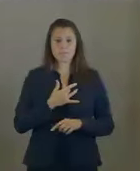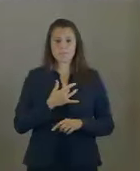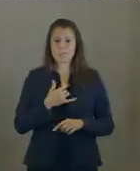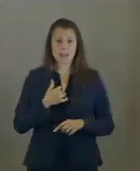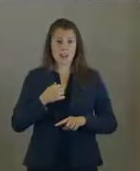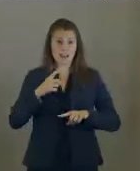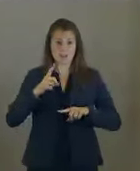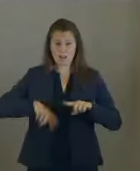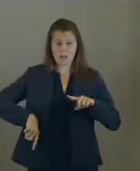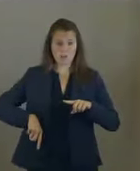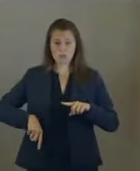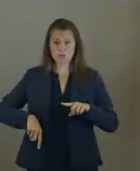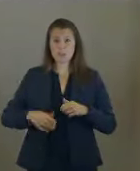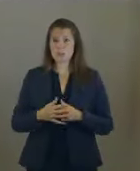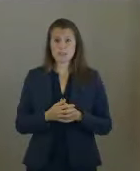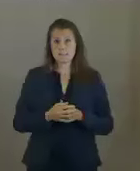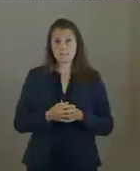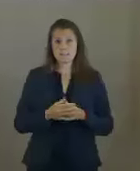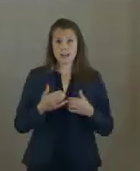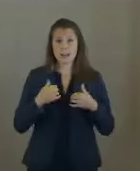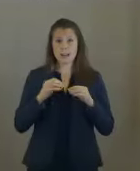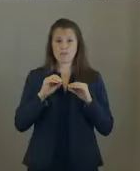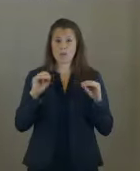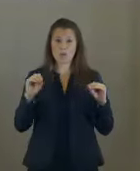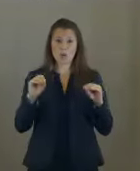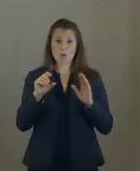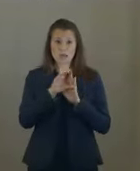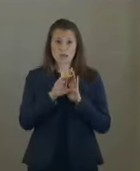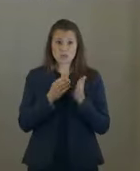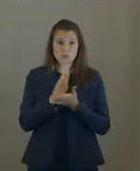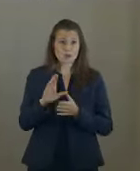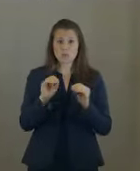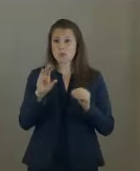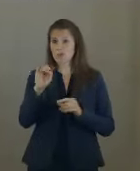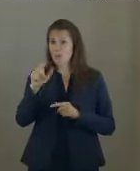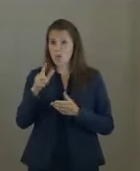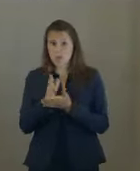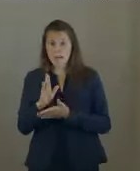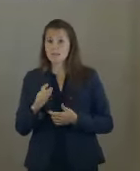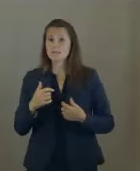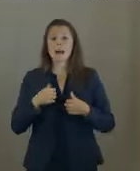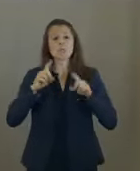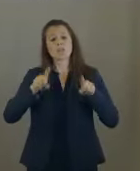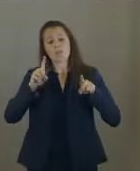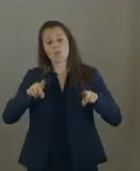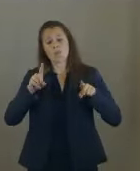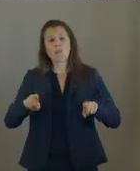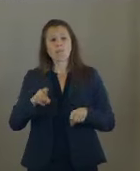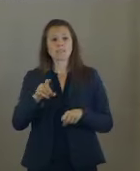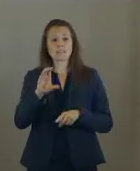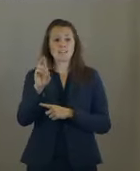not been able to get, and I have no civil or constitutional rights. And I've been coming to the civil rights